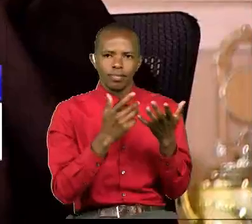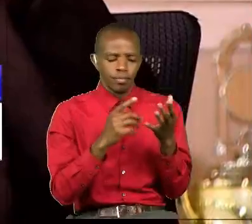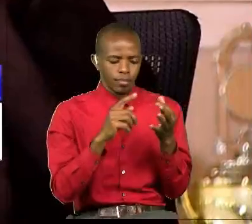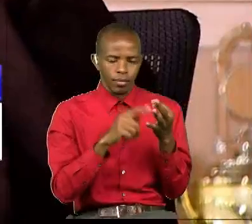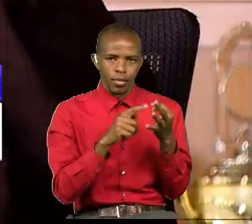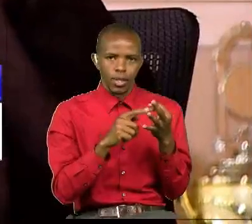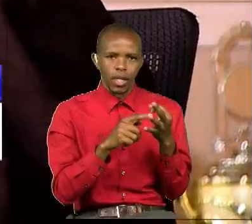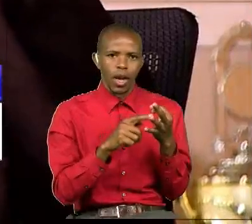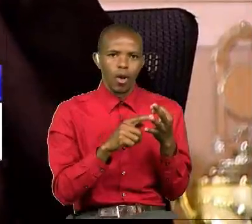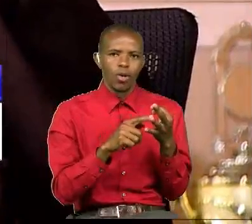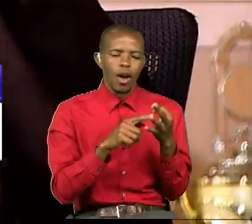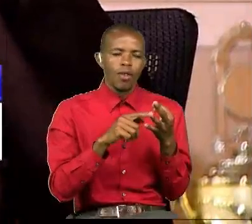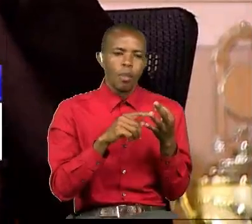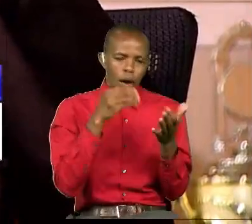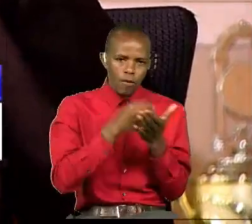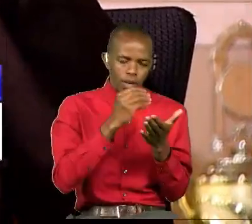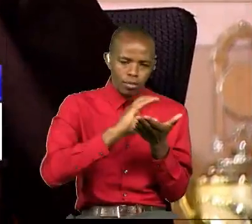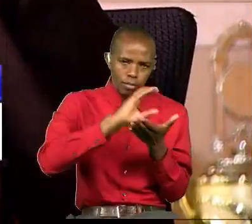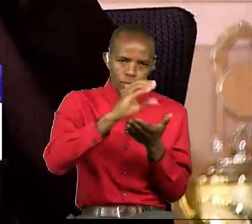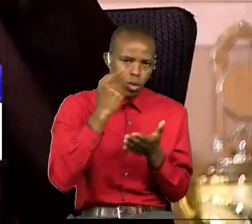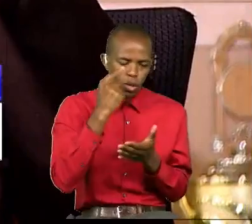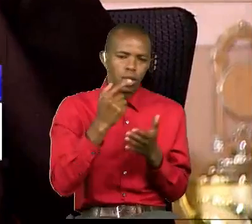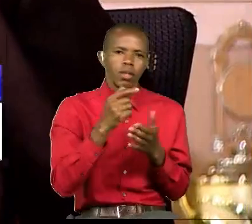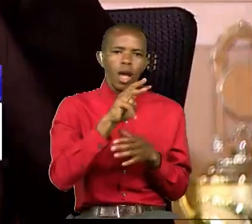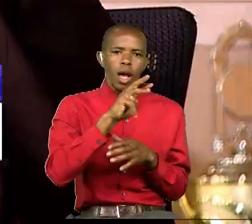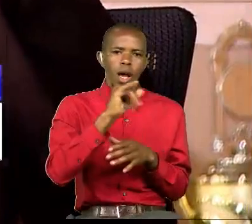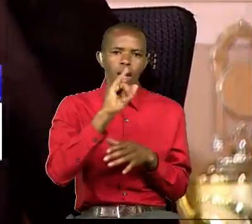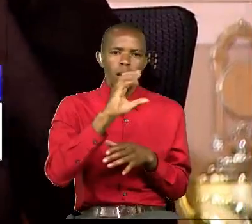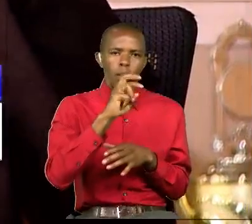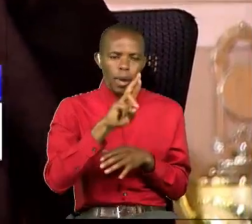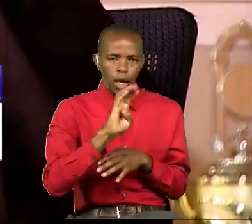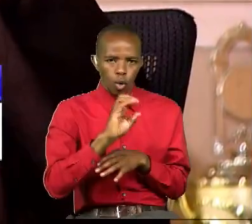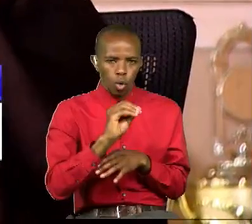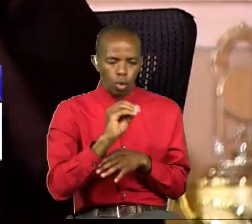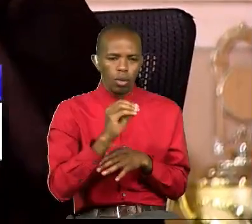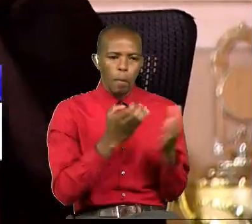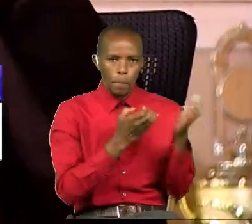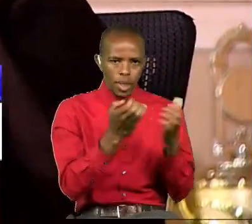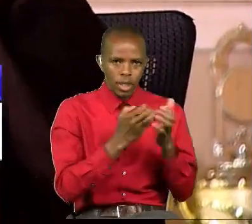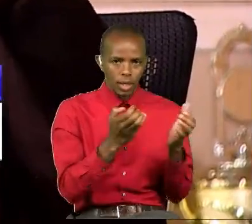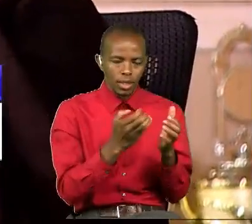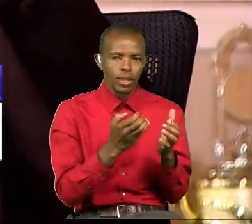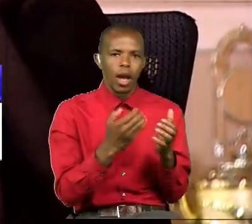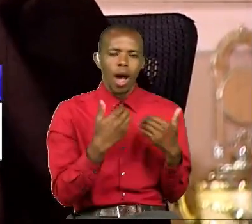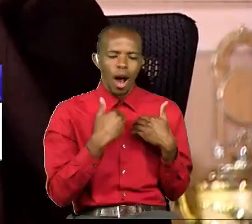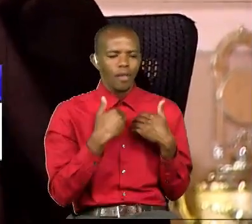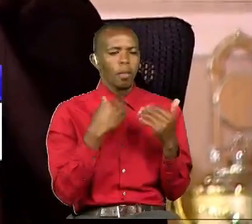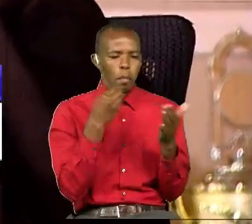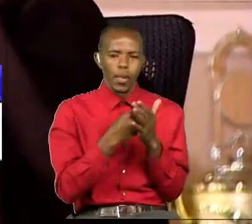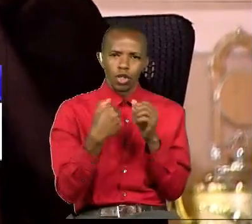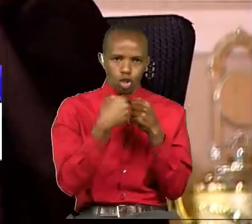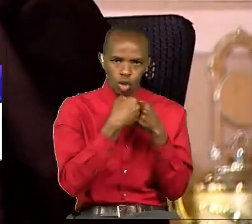is asset financing, because we discovered that micro entrepreneurs form a pretty significant part of the credit gap. They